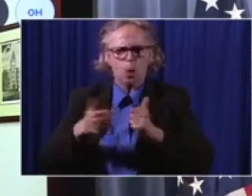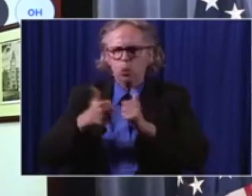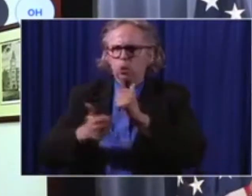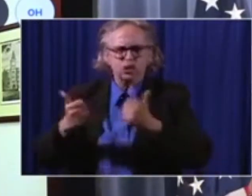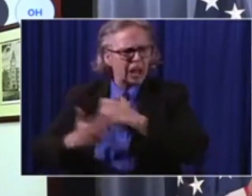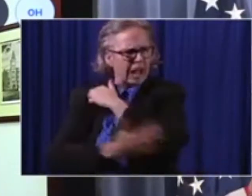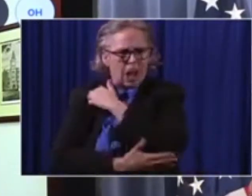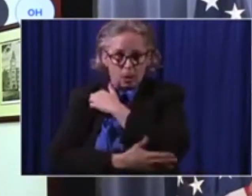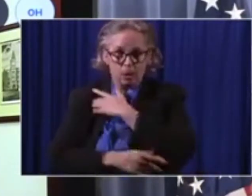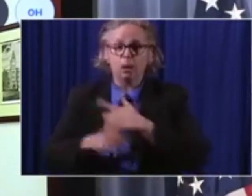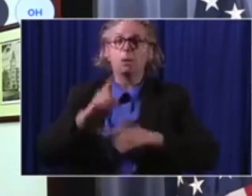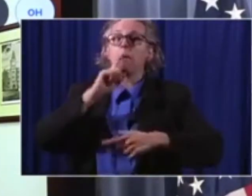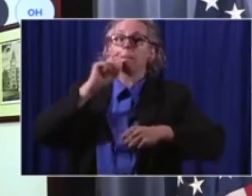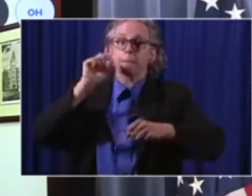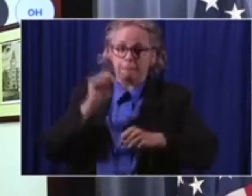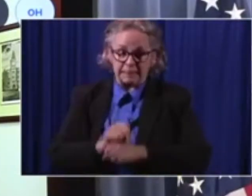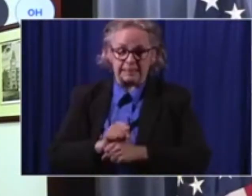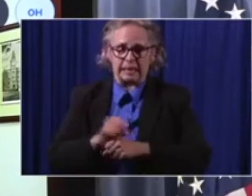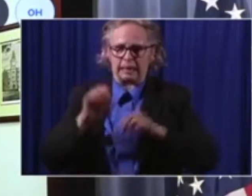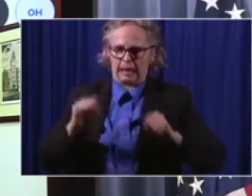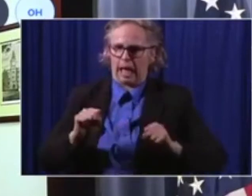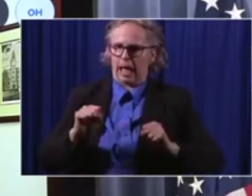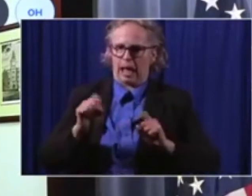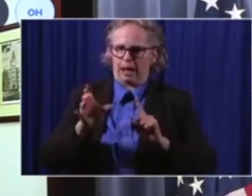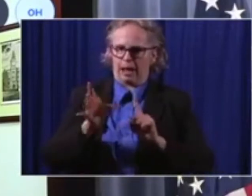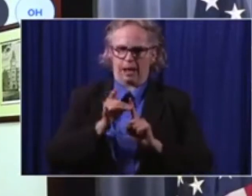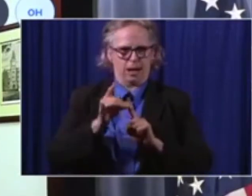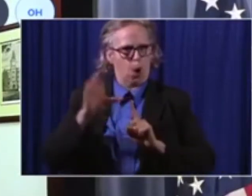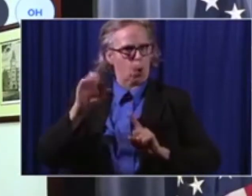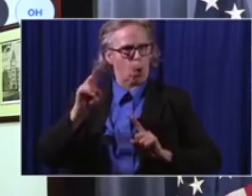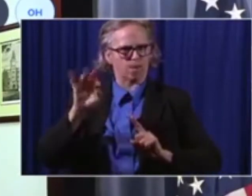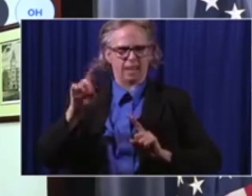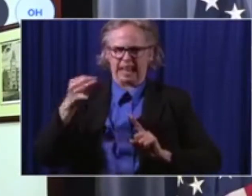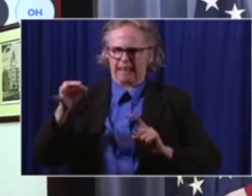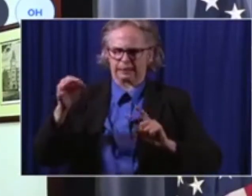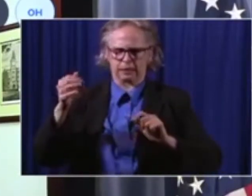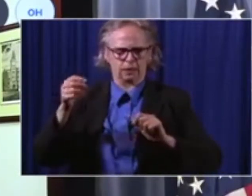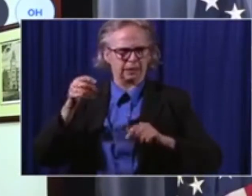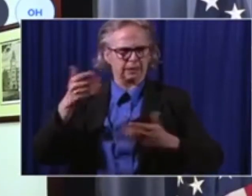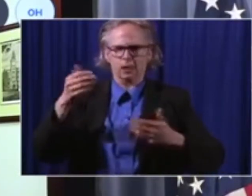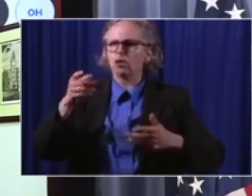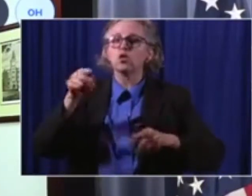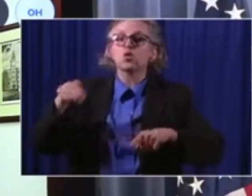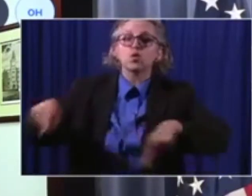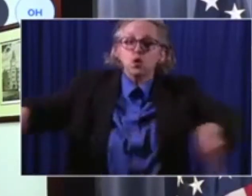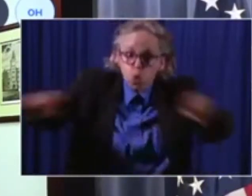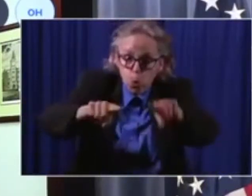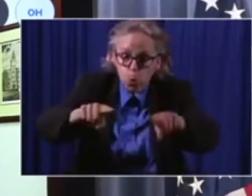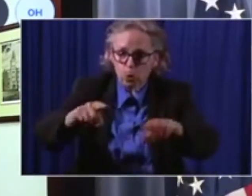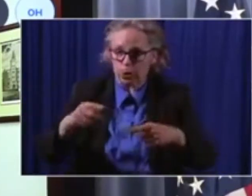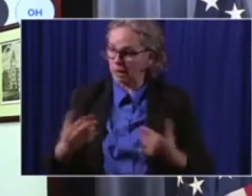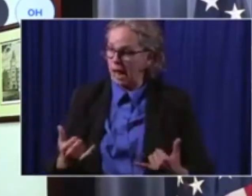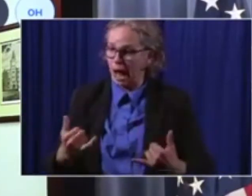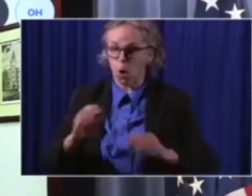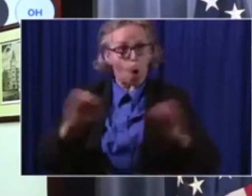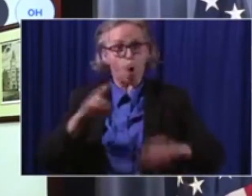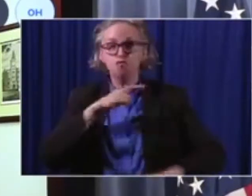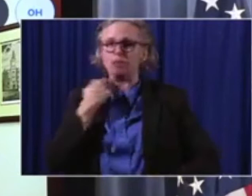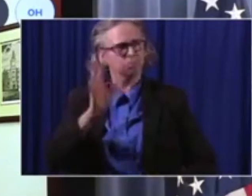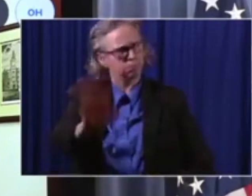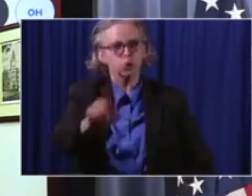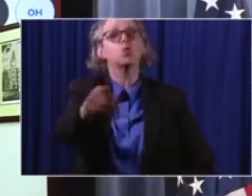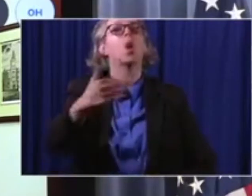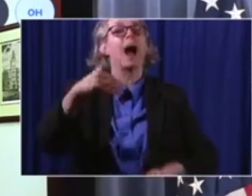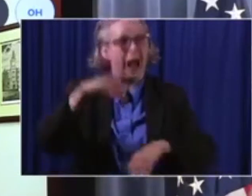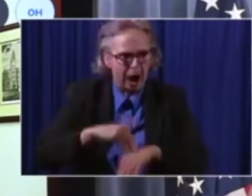for contracting COVID-19. There is activity to some degree across the entire state. Until we have a vaccine